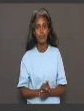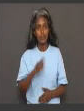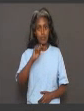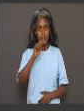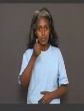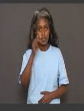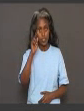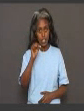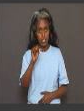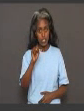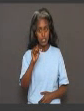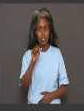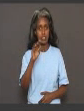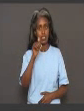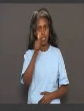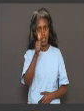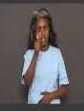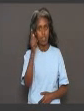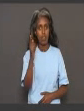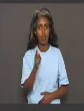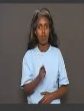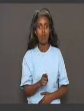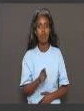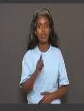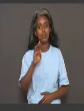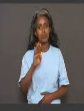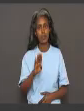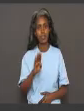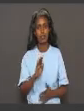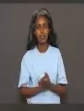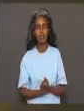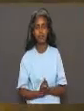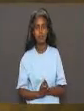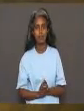The tangent is A over B.